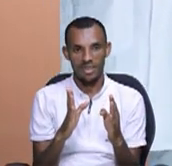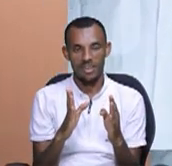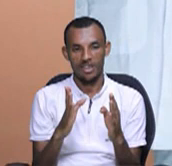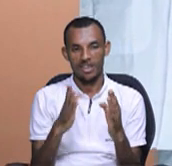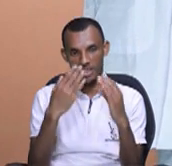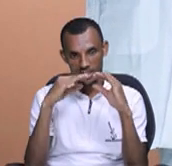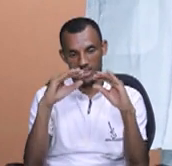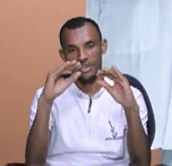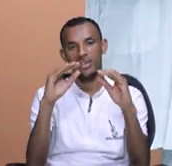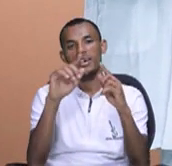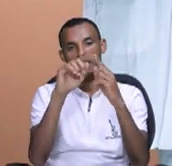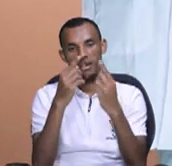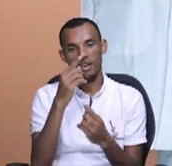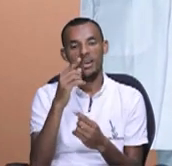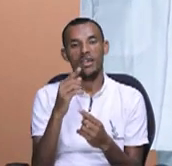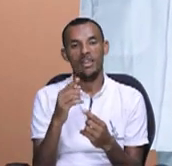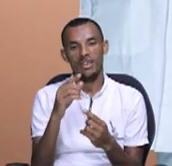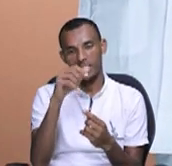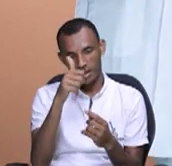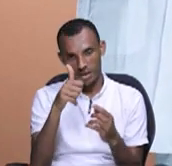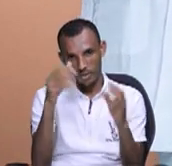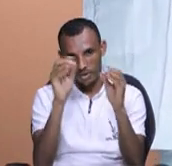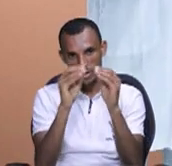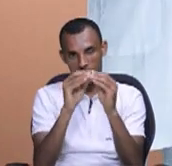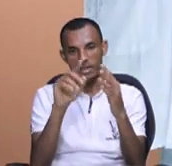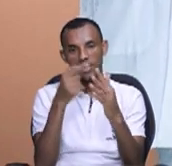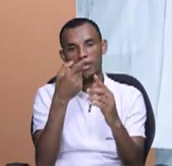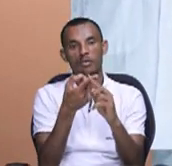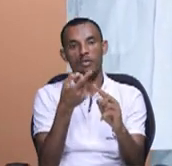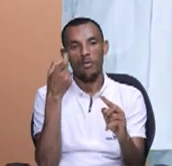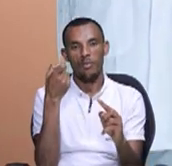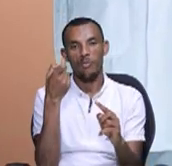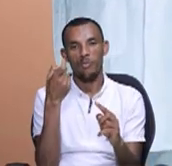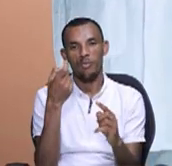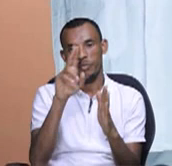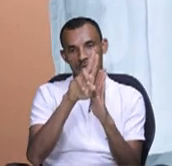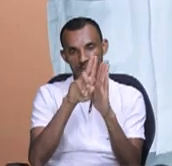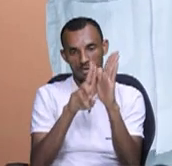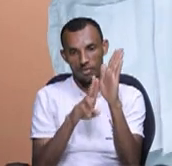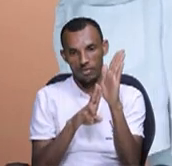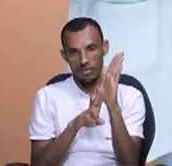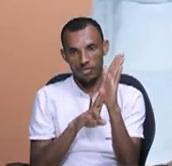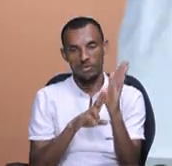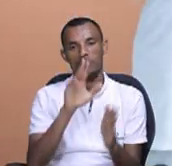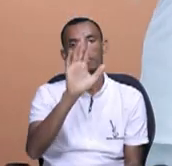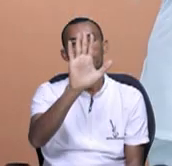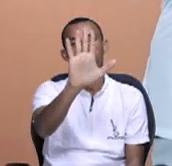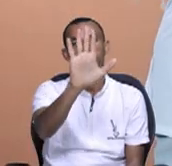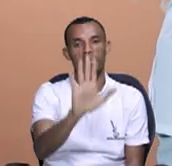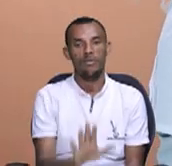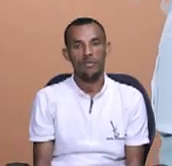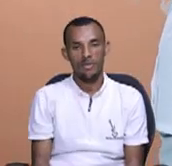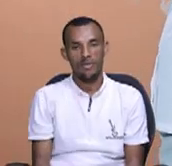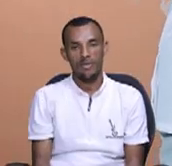teach grade 10 mathematics starting from unit 5. That